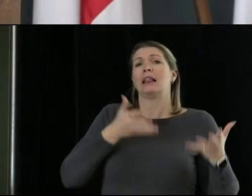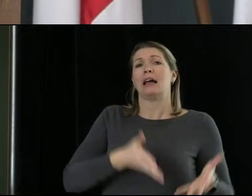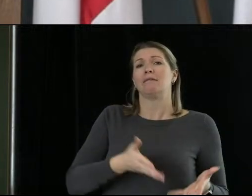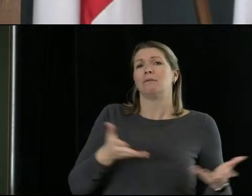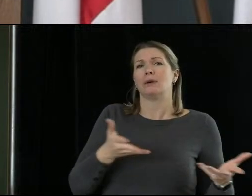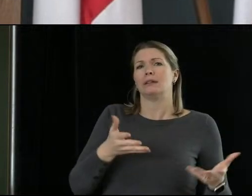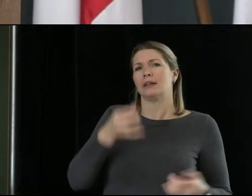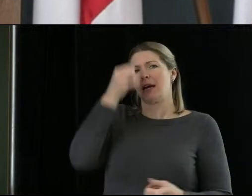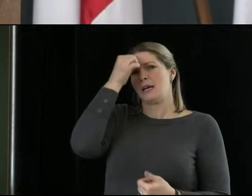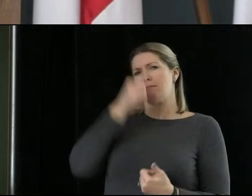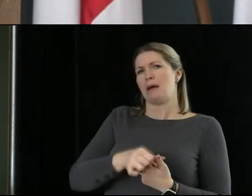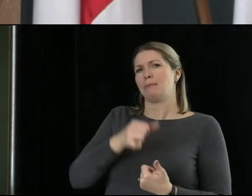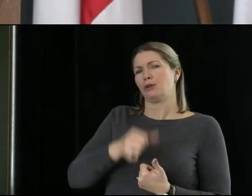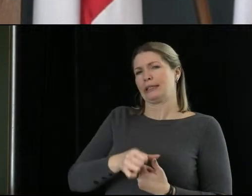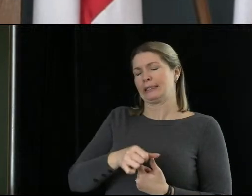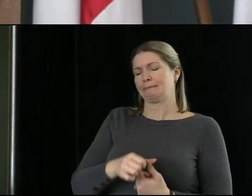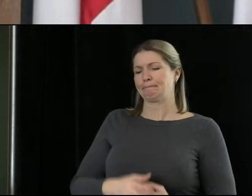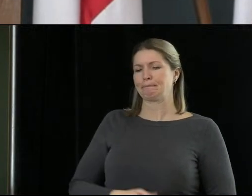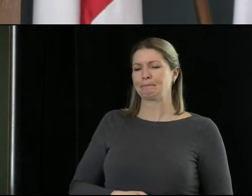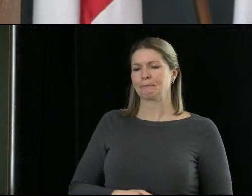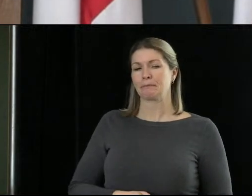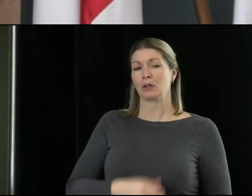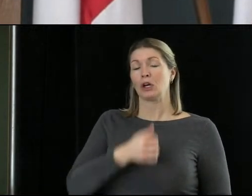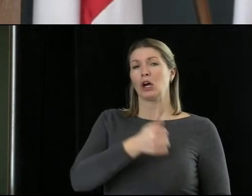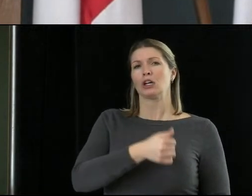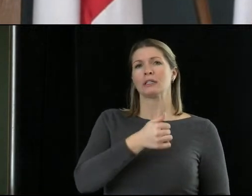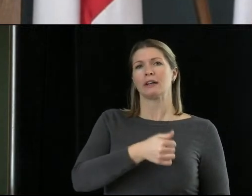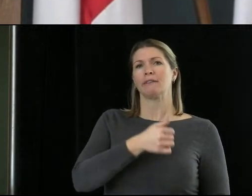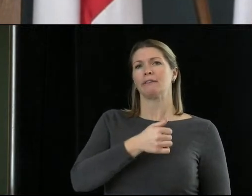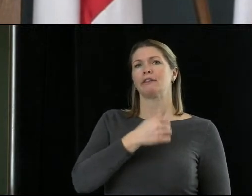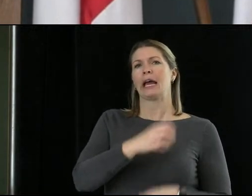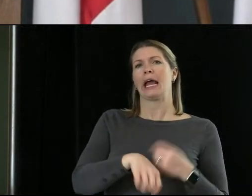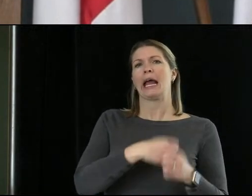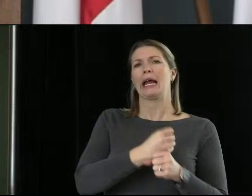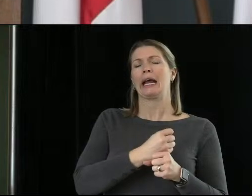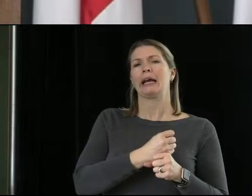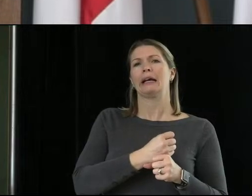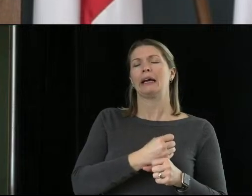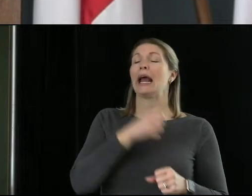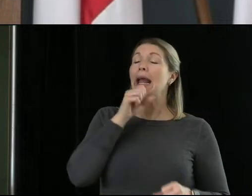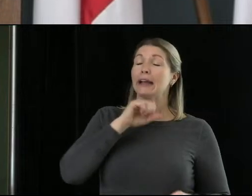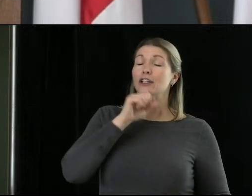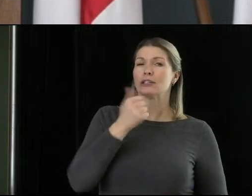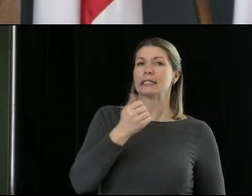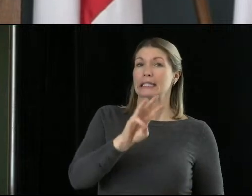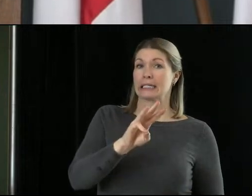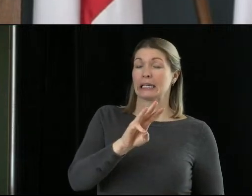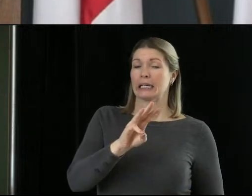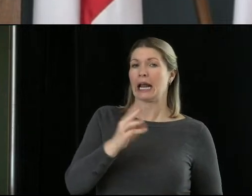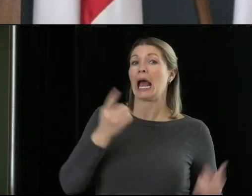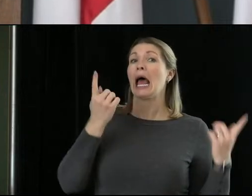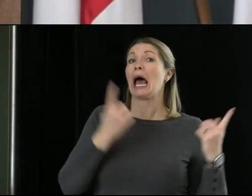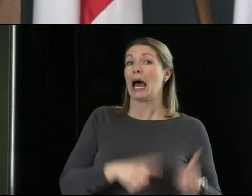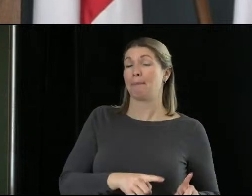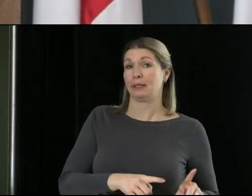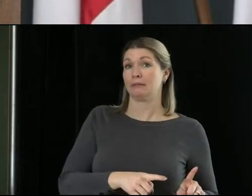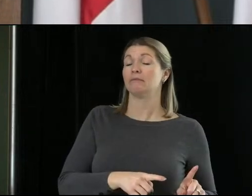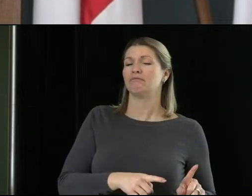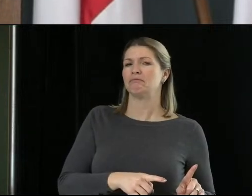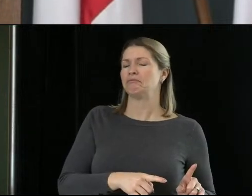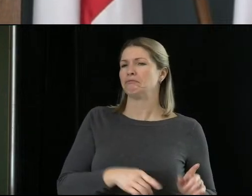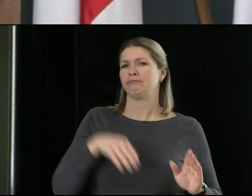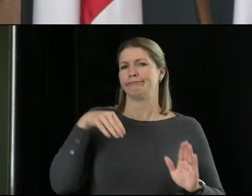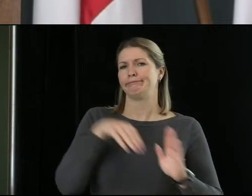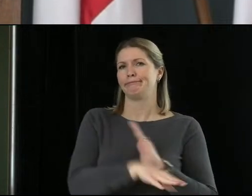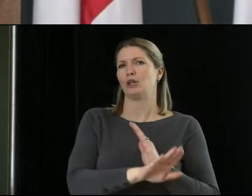When Julianne turned 16, her life spiraled out of control. The perpetrator who came into her